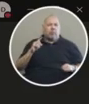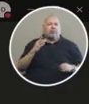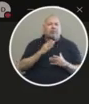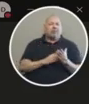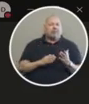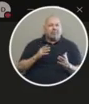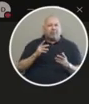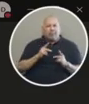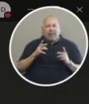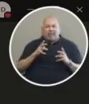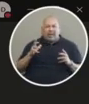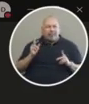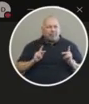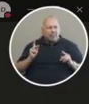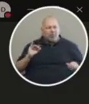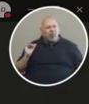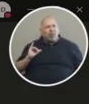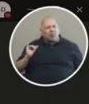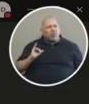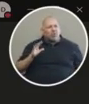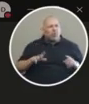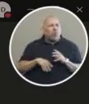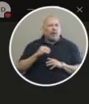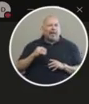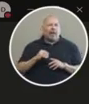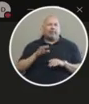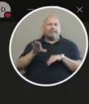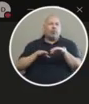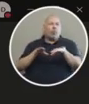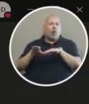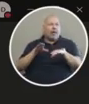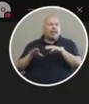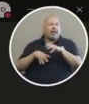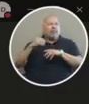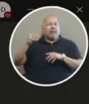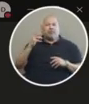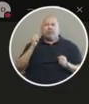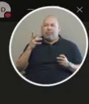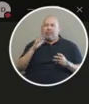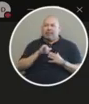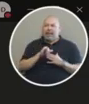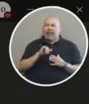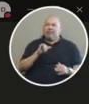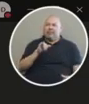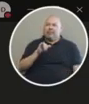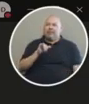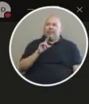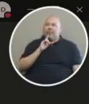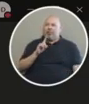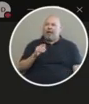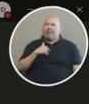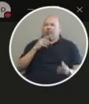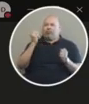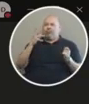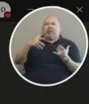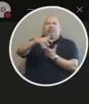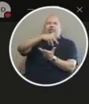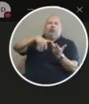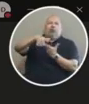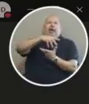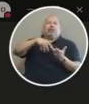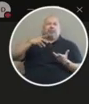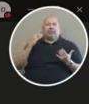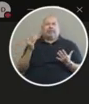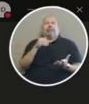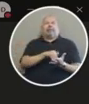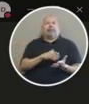been an inordinate amount of people that are going out and hiking. So much so now that they are having too much interaction with one